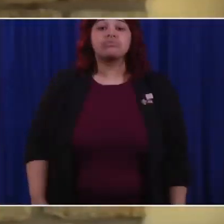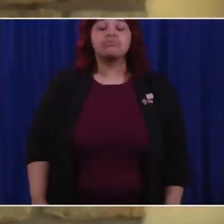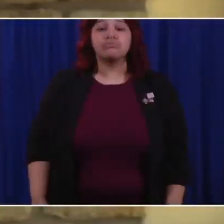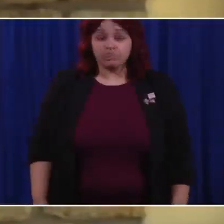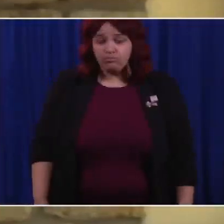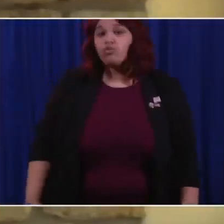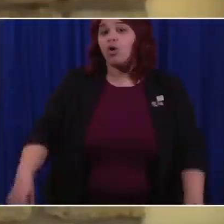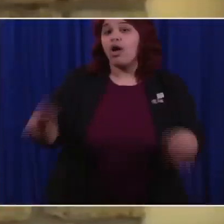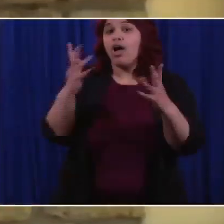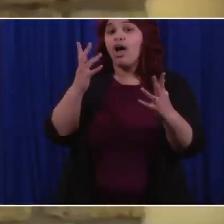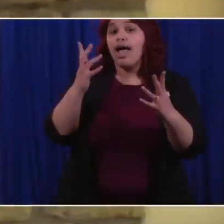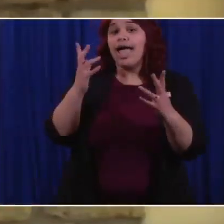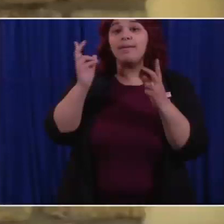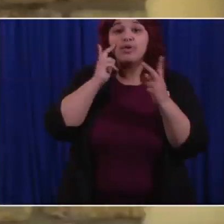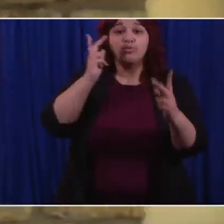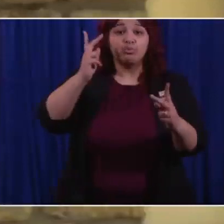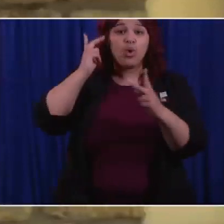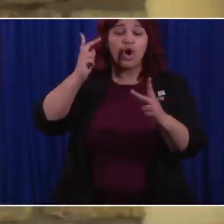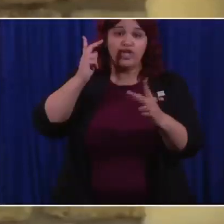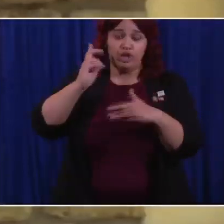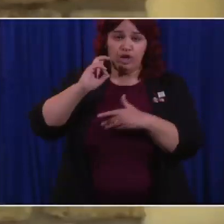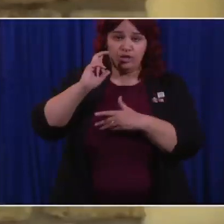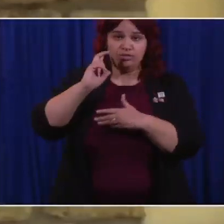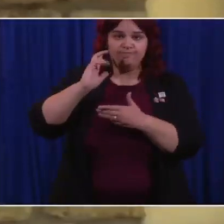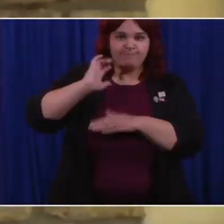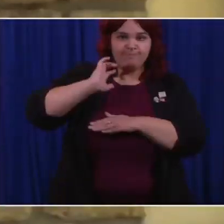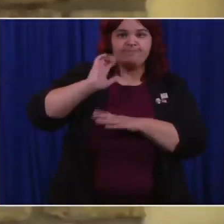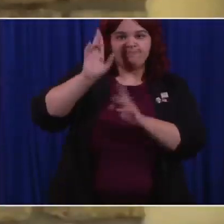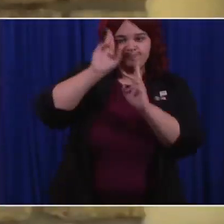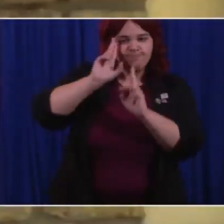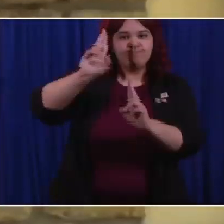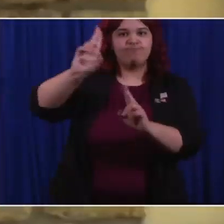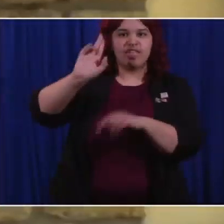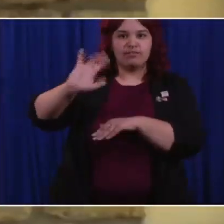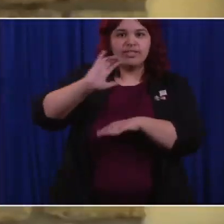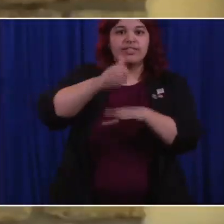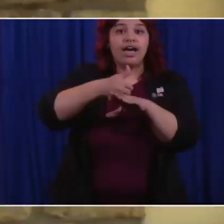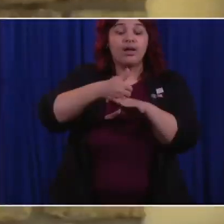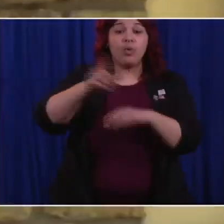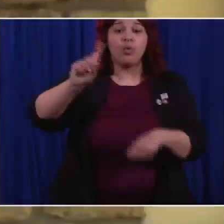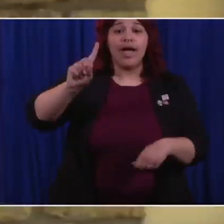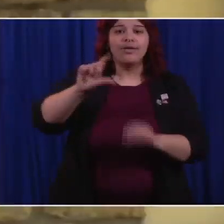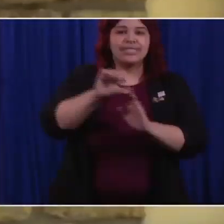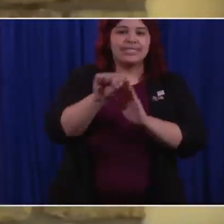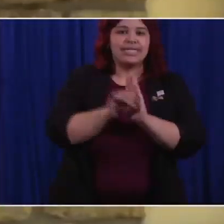to be in one of our state parks to honor the memory of all those who have died.